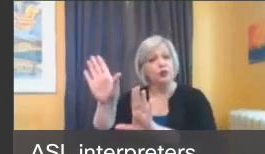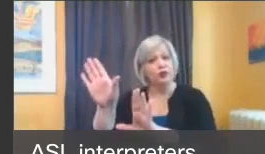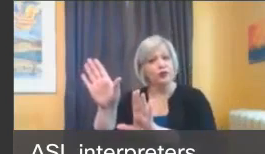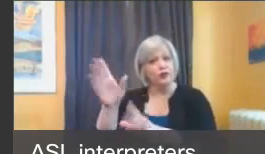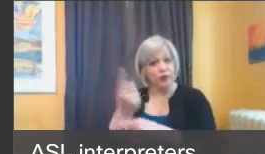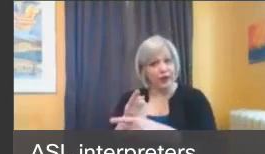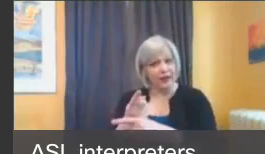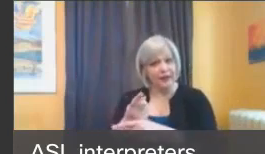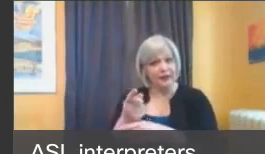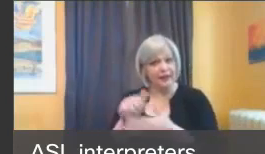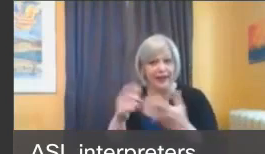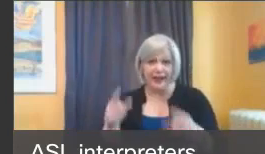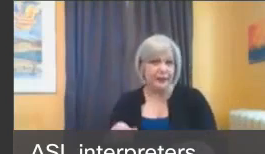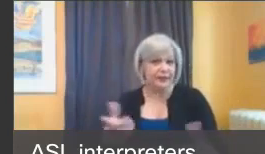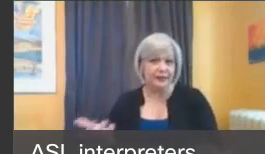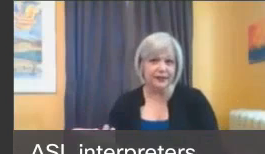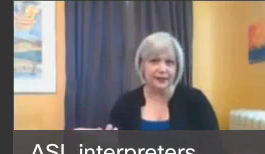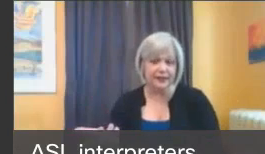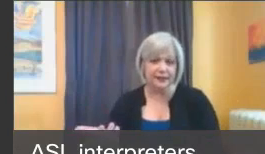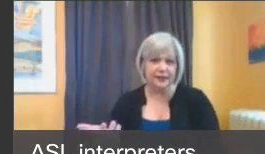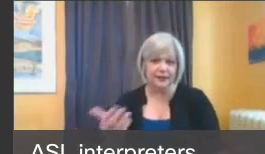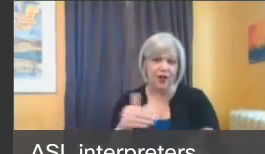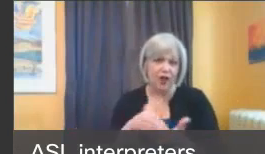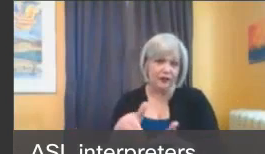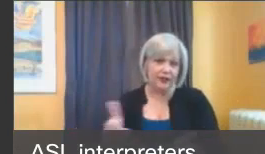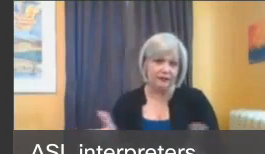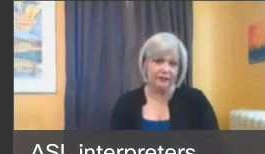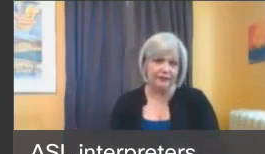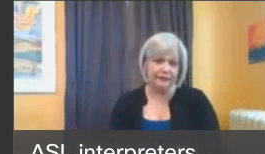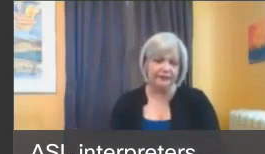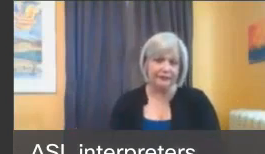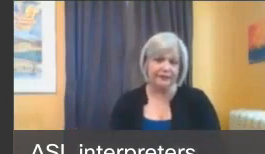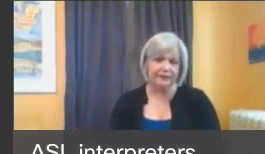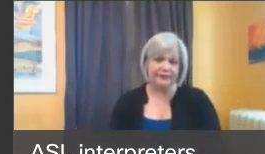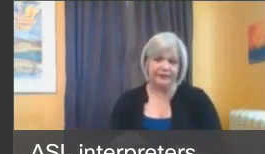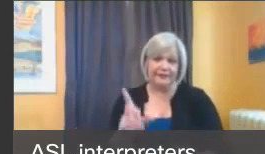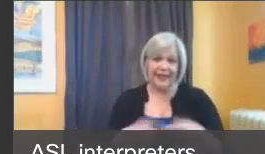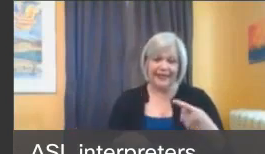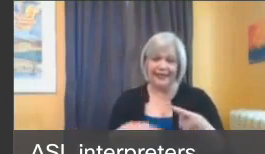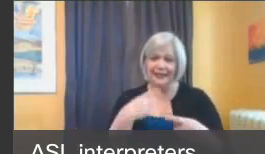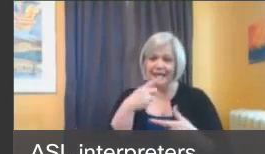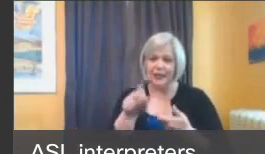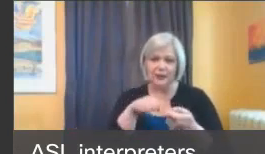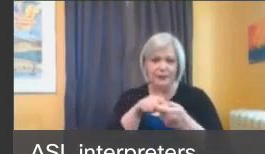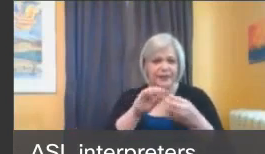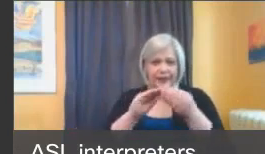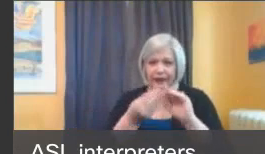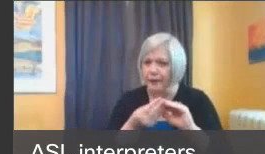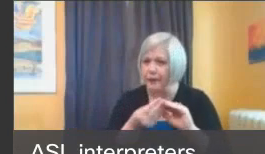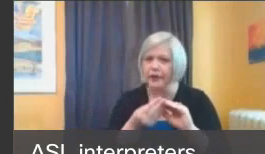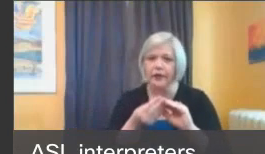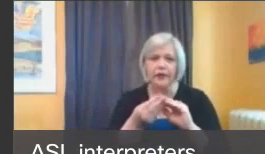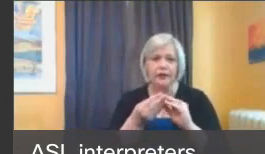Okay, so these types of things do happen fairly regularly. I can't necessarily give you a number or anything like